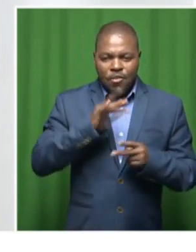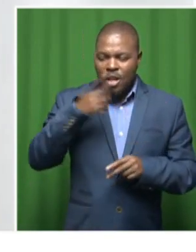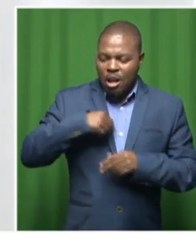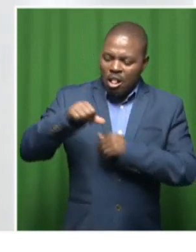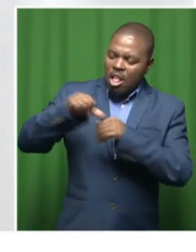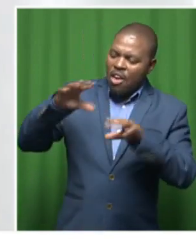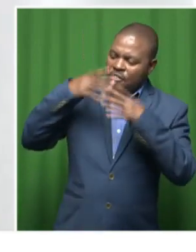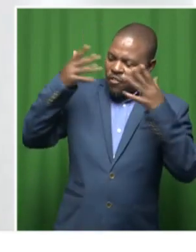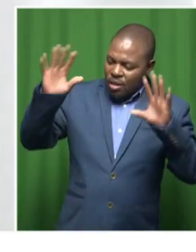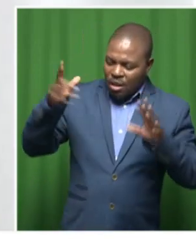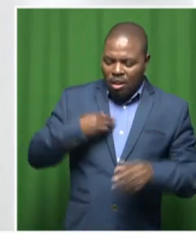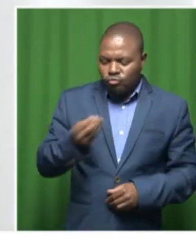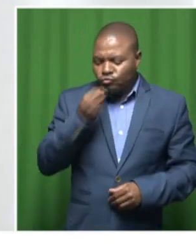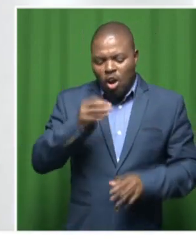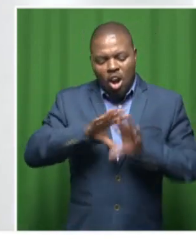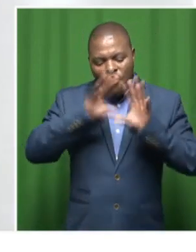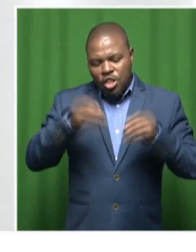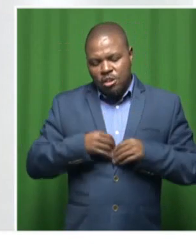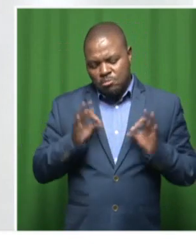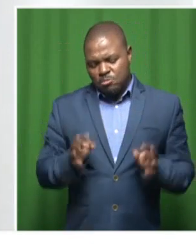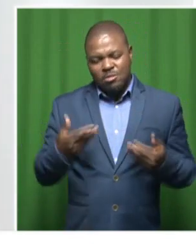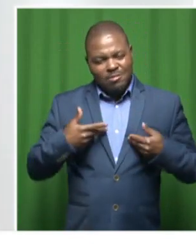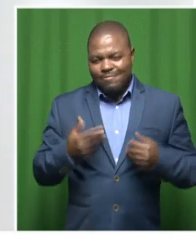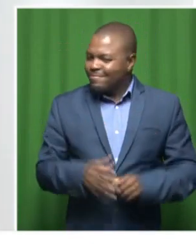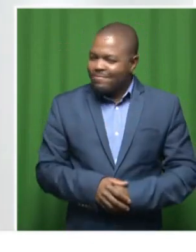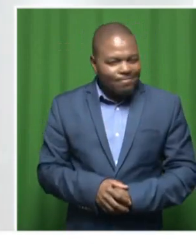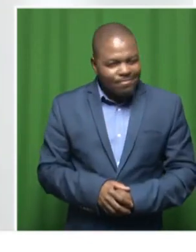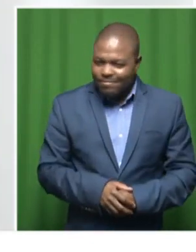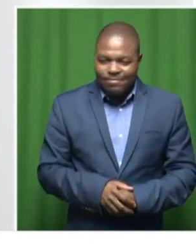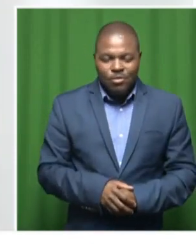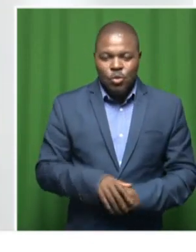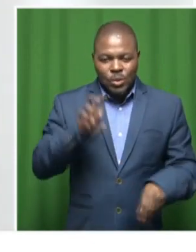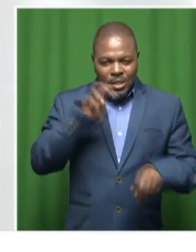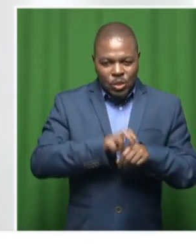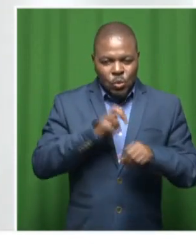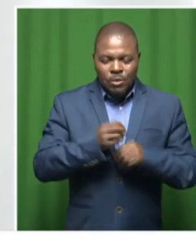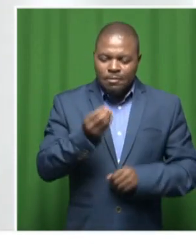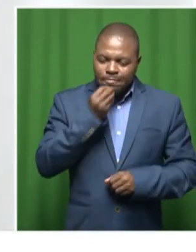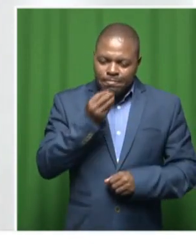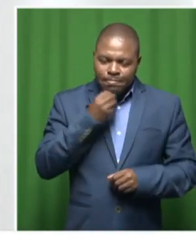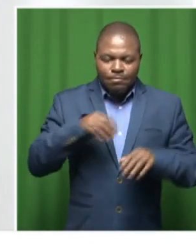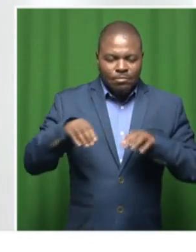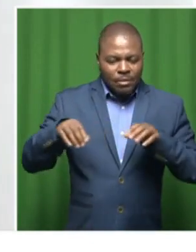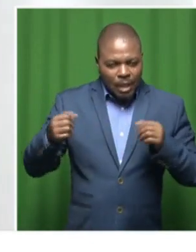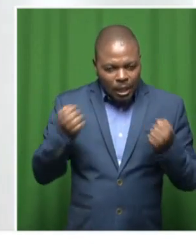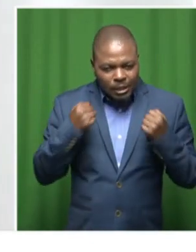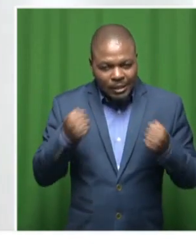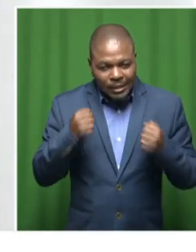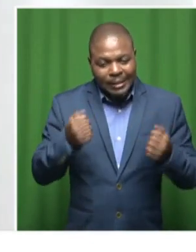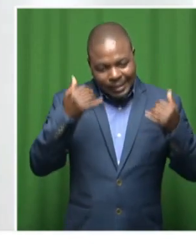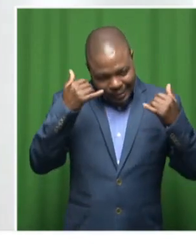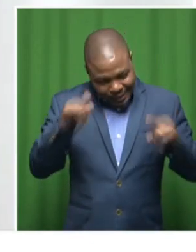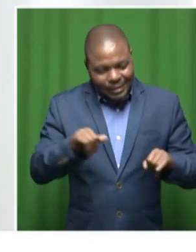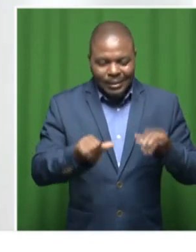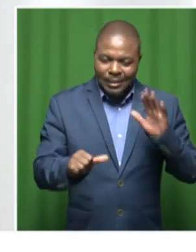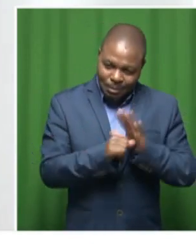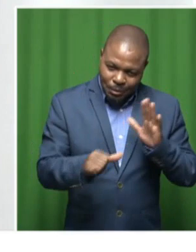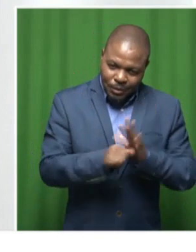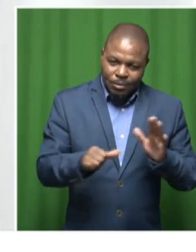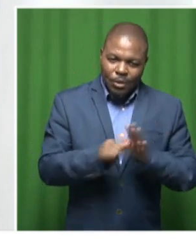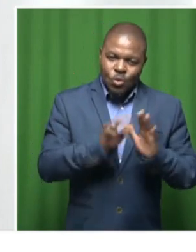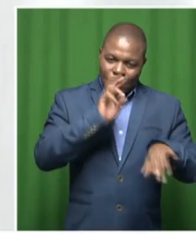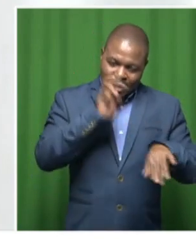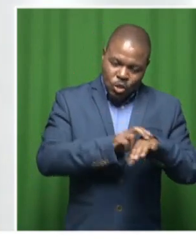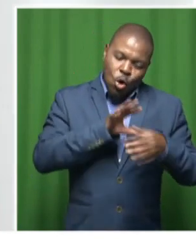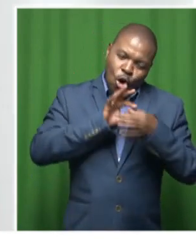eat whatever you want and do whatever you want. The compliance with pressure garments and with diet and exercise is unfortunately still very important. Compliance and